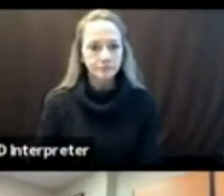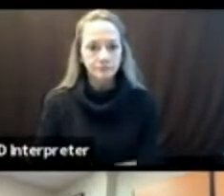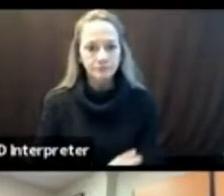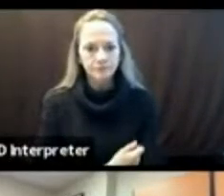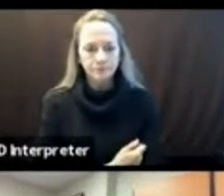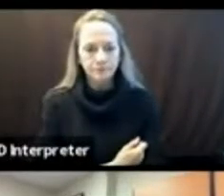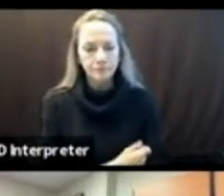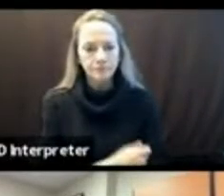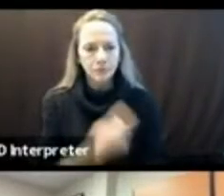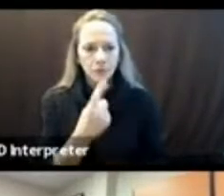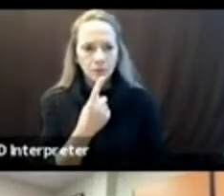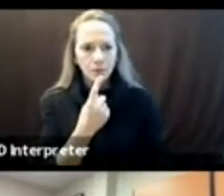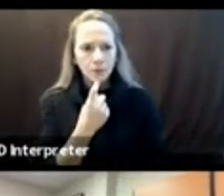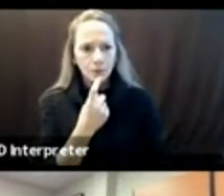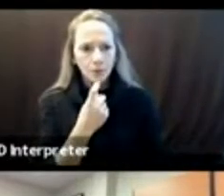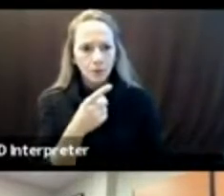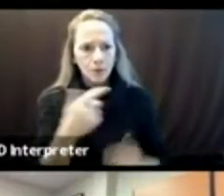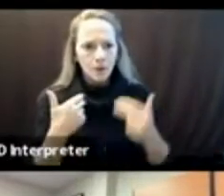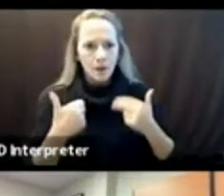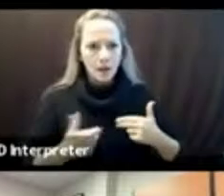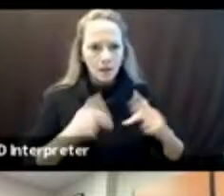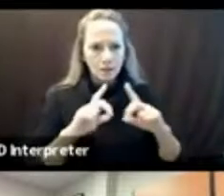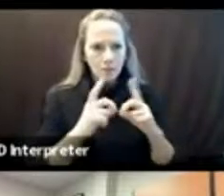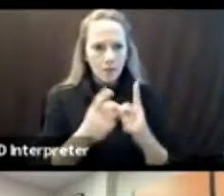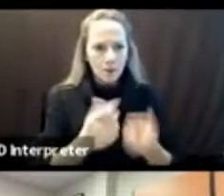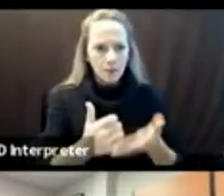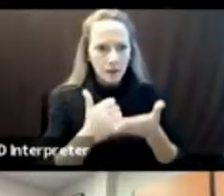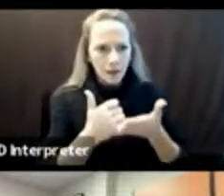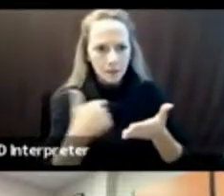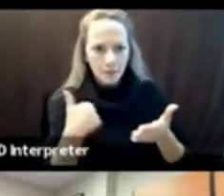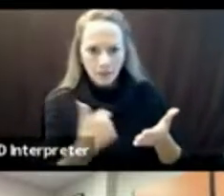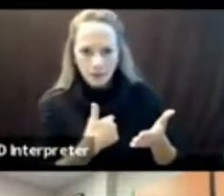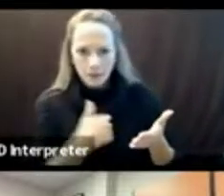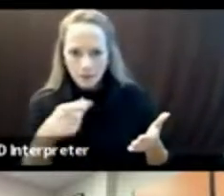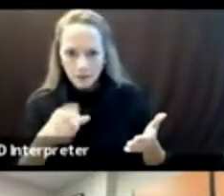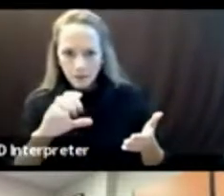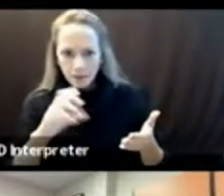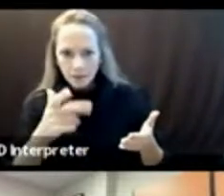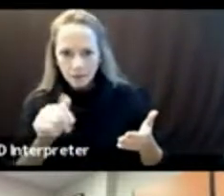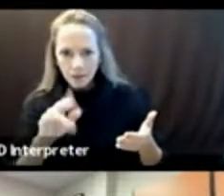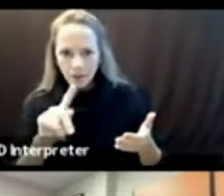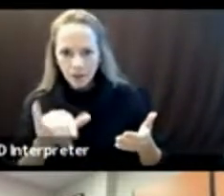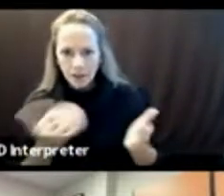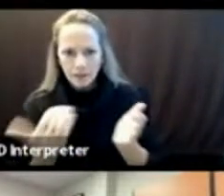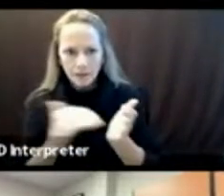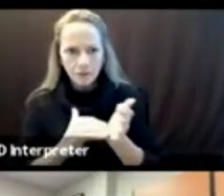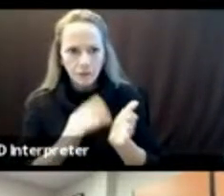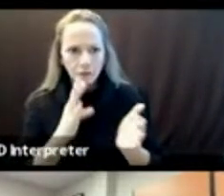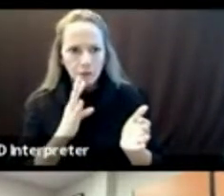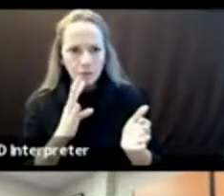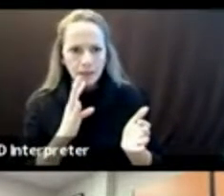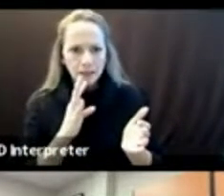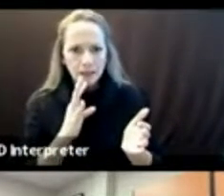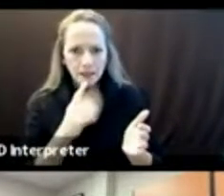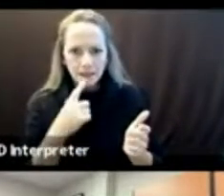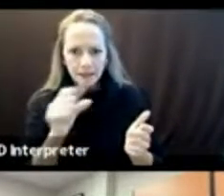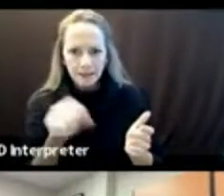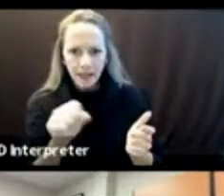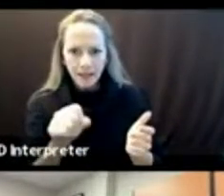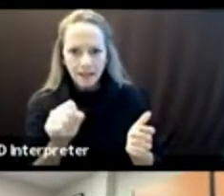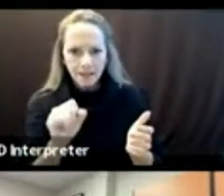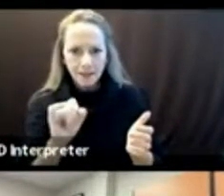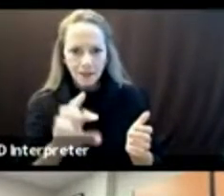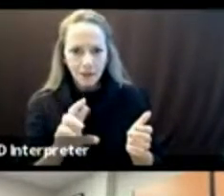who at the health department is helping us administer that? Charity, are you helping with that today? Yes, sir. That's me again.